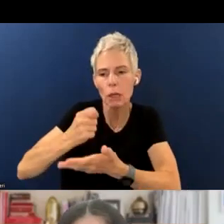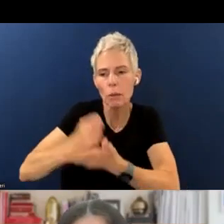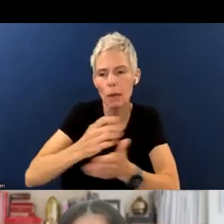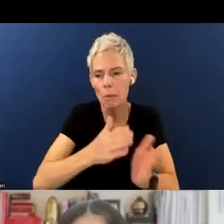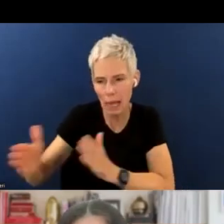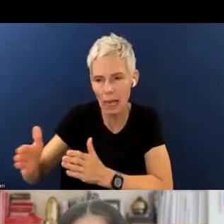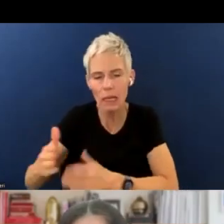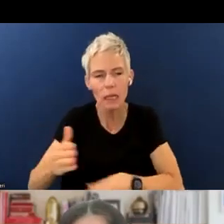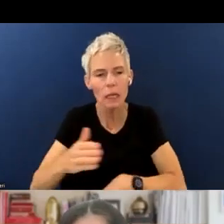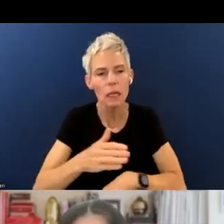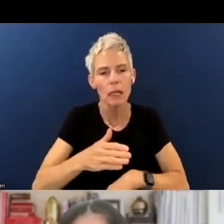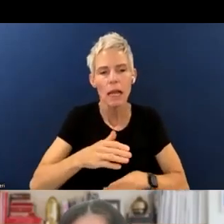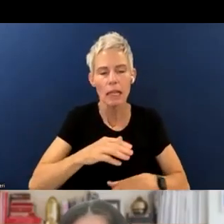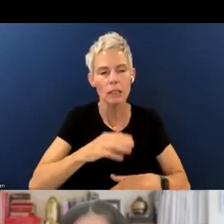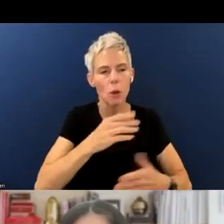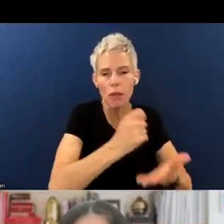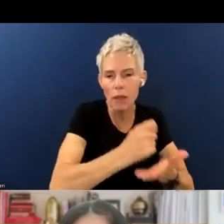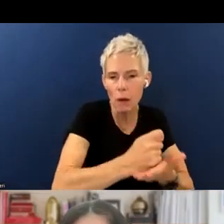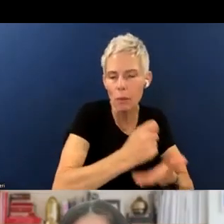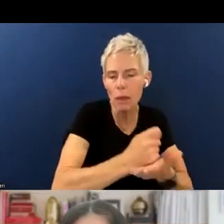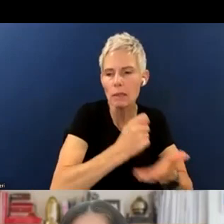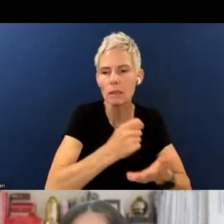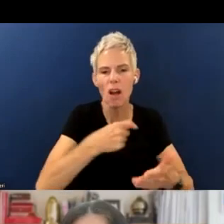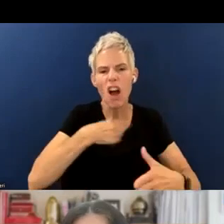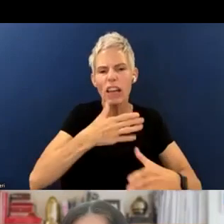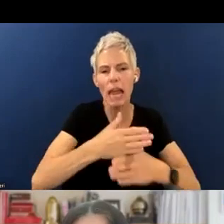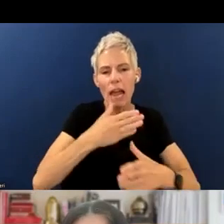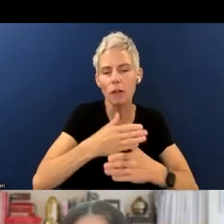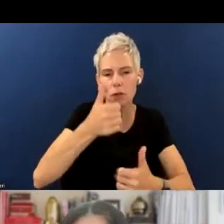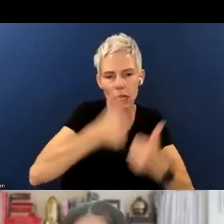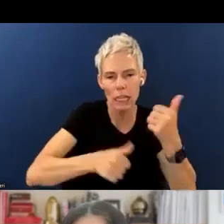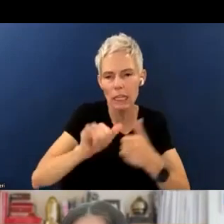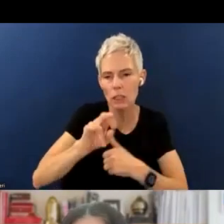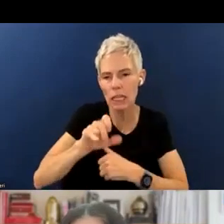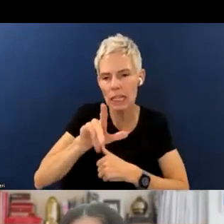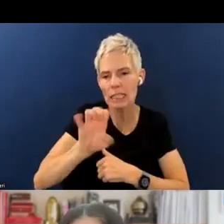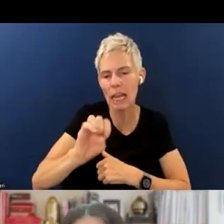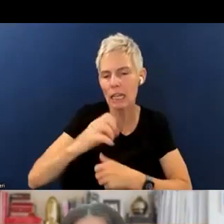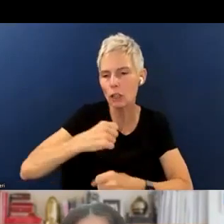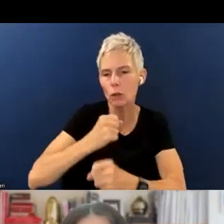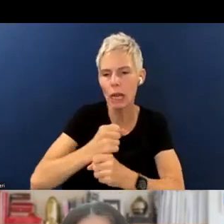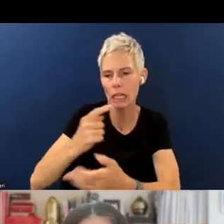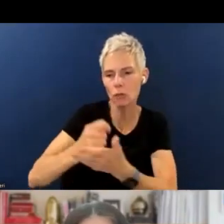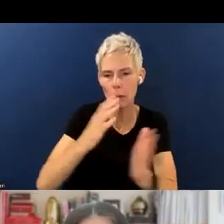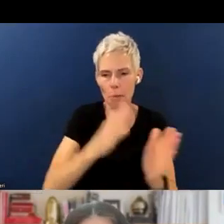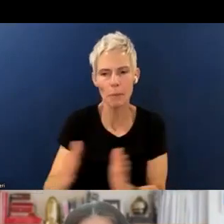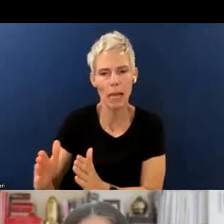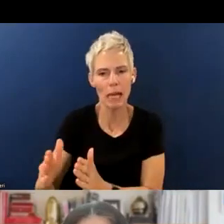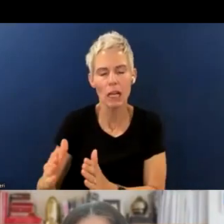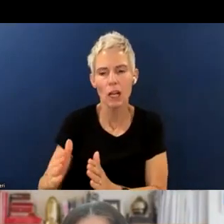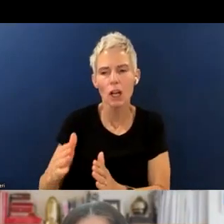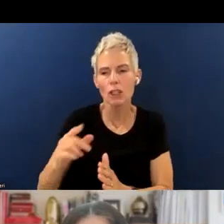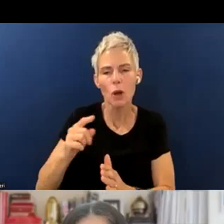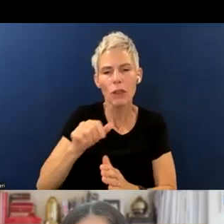therapists an average of 45 minutes every intake to create a treatment plan. And it was taken away from their interaction.